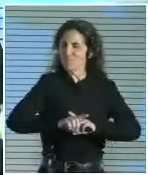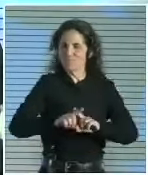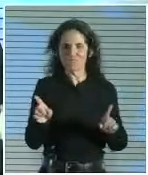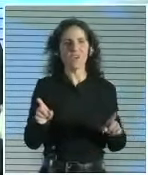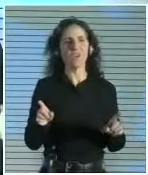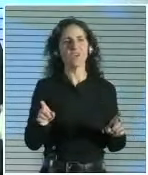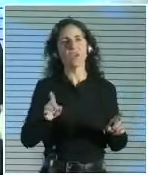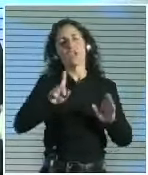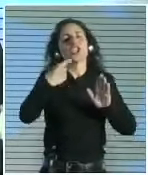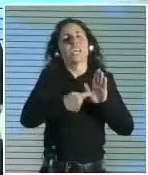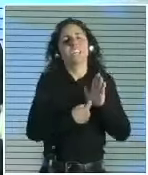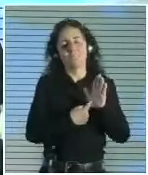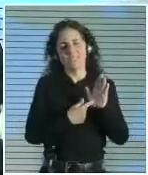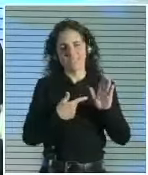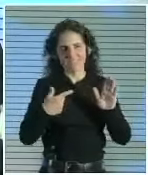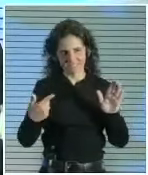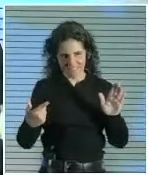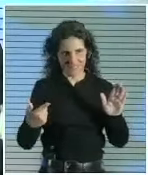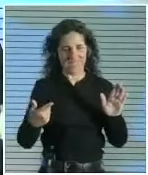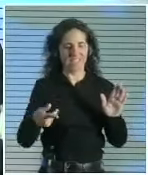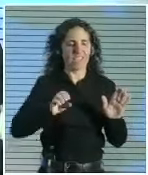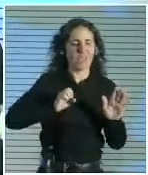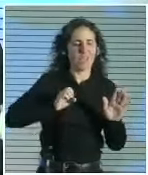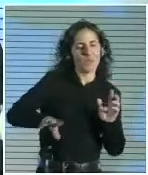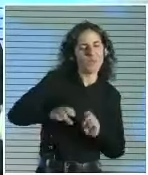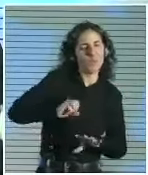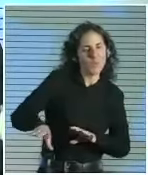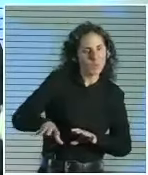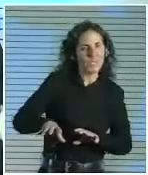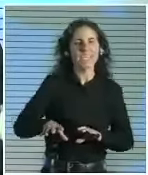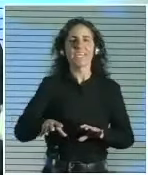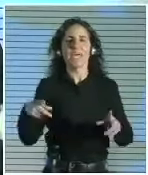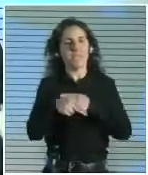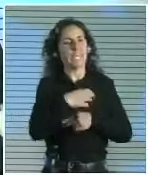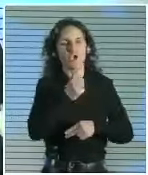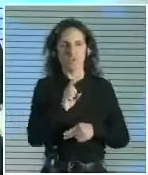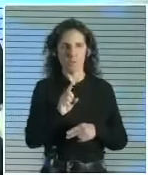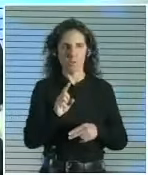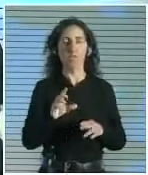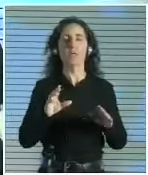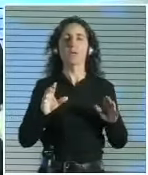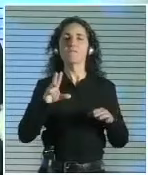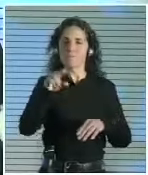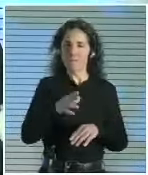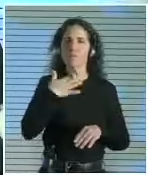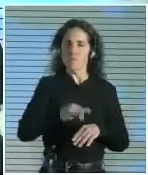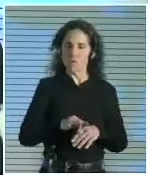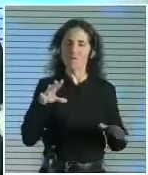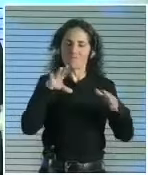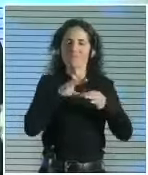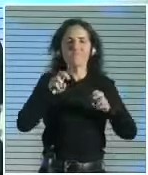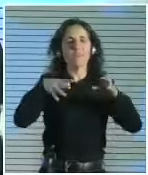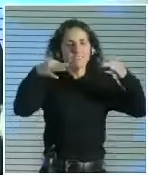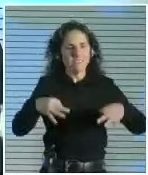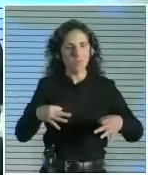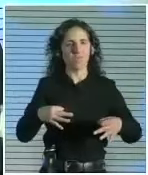So also how do topics of food loss and waste connect with topics of food security, food donation systems, and then also